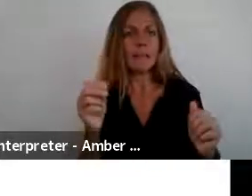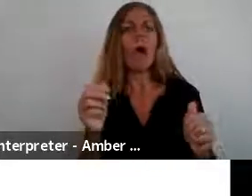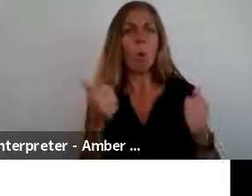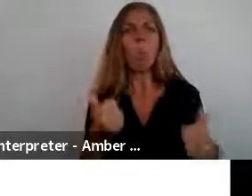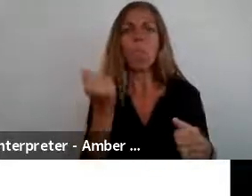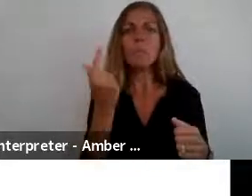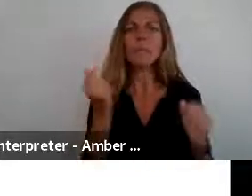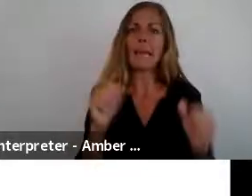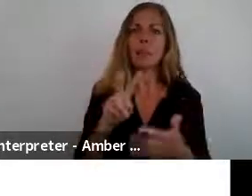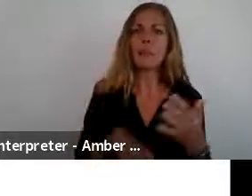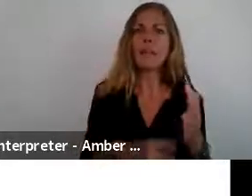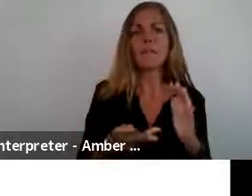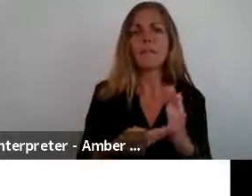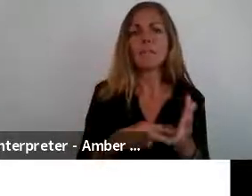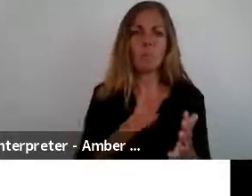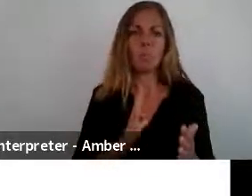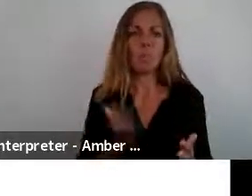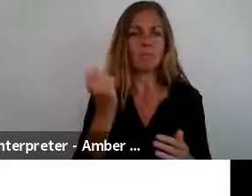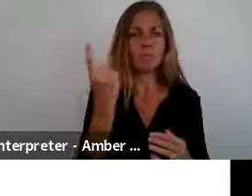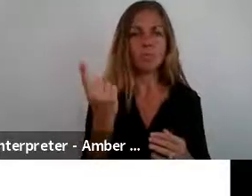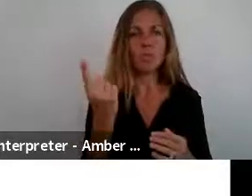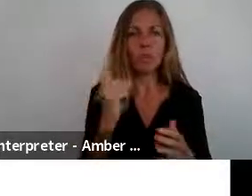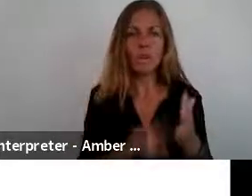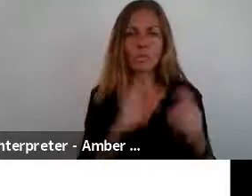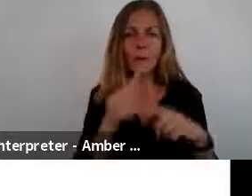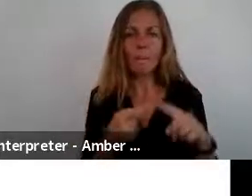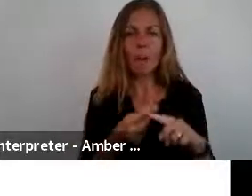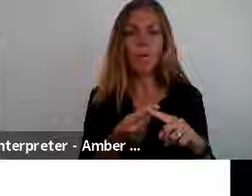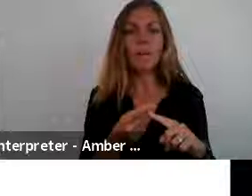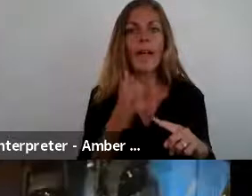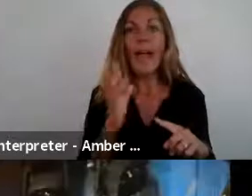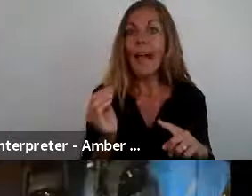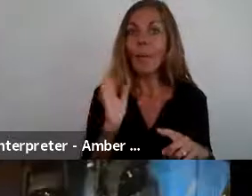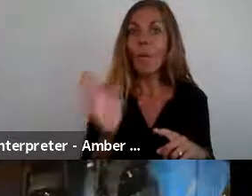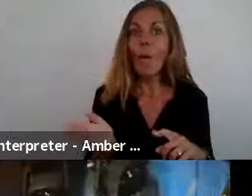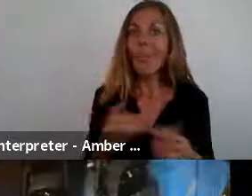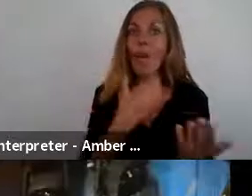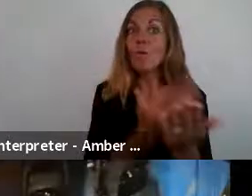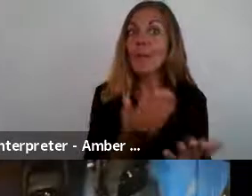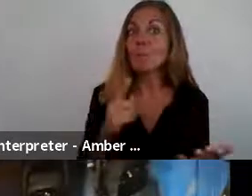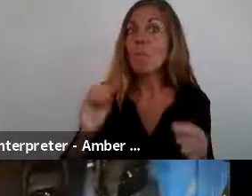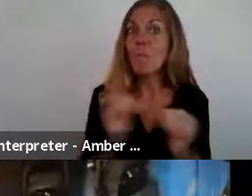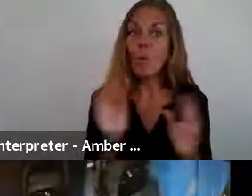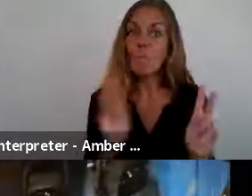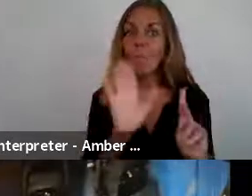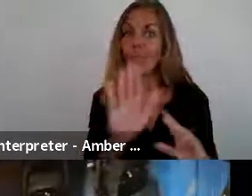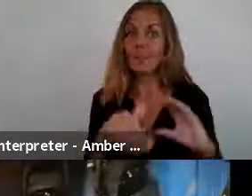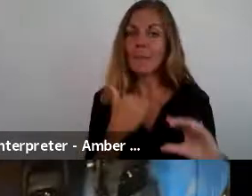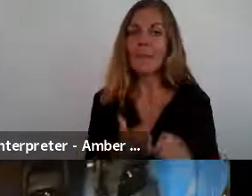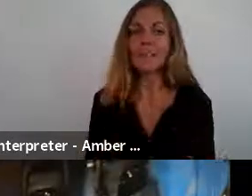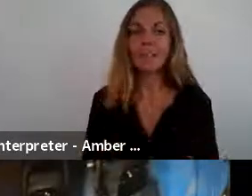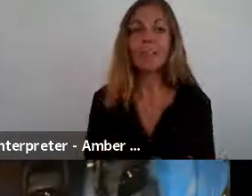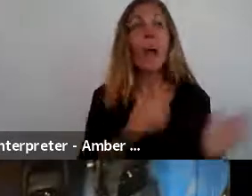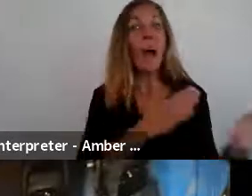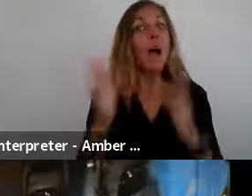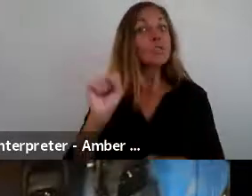it'll understand what you're talking about and it'll reach more inboxes. Now, maybe social media will be the next place